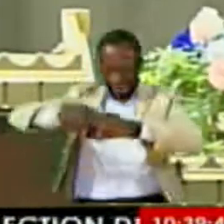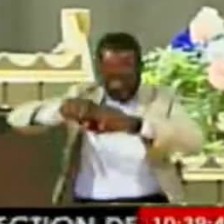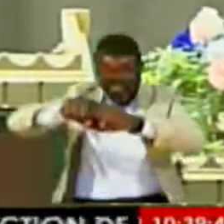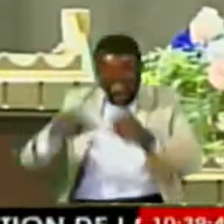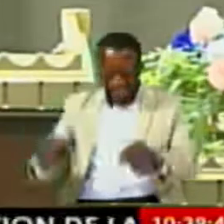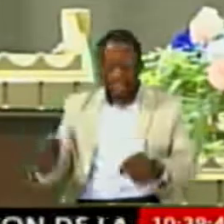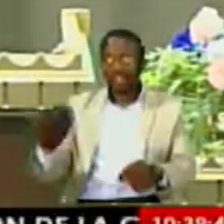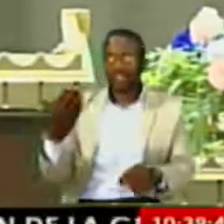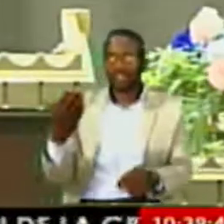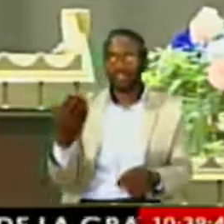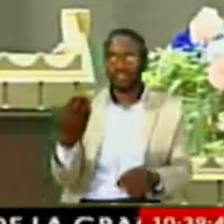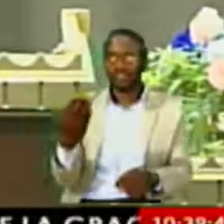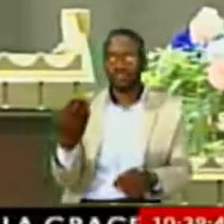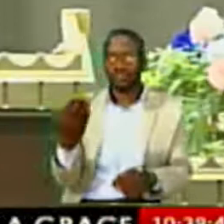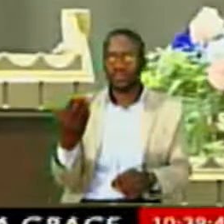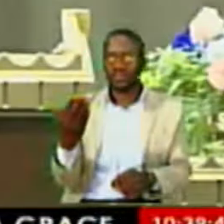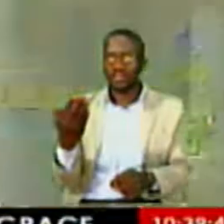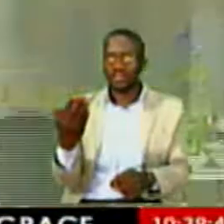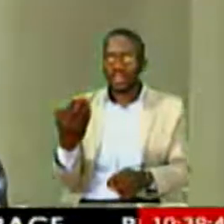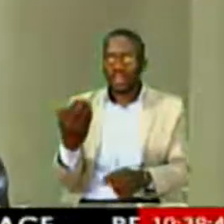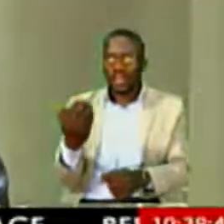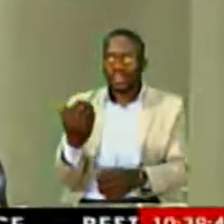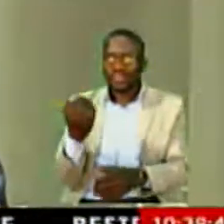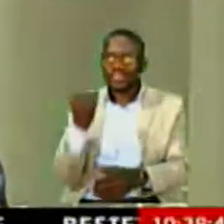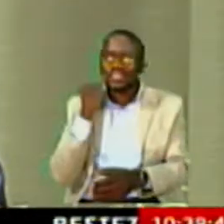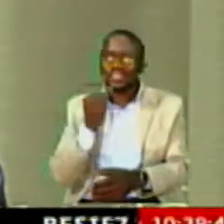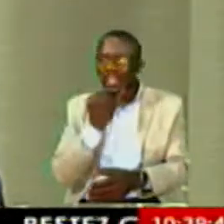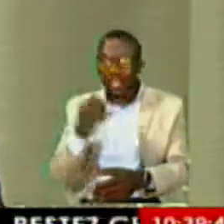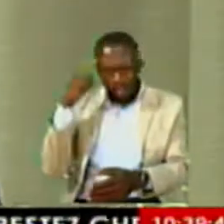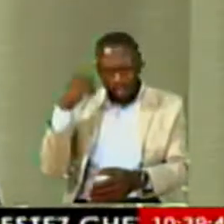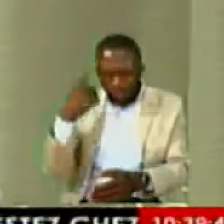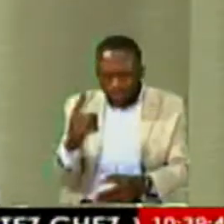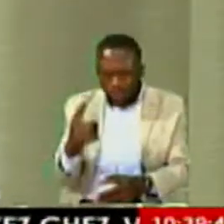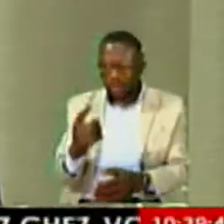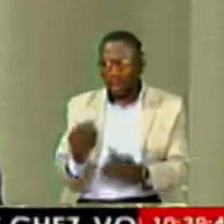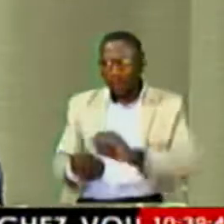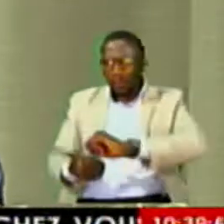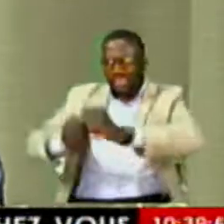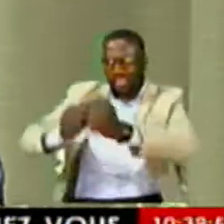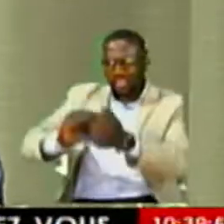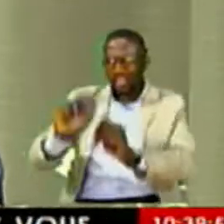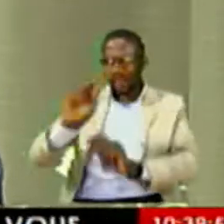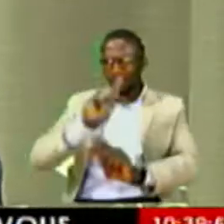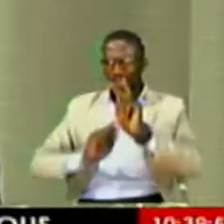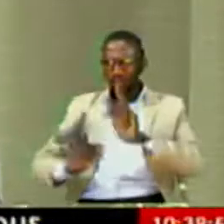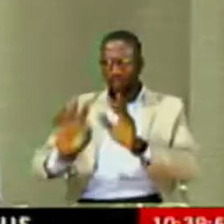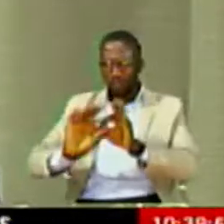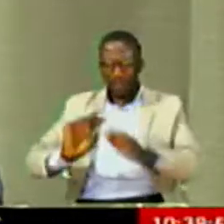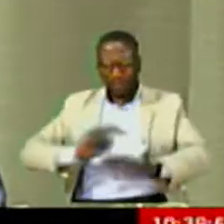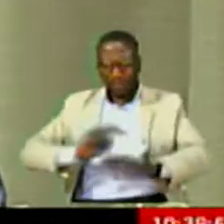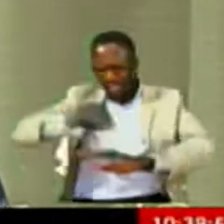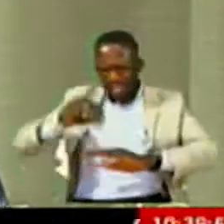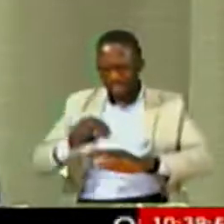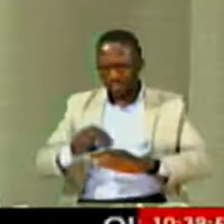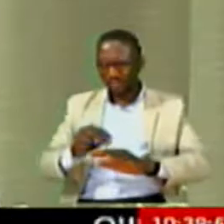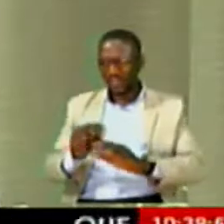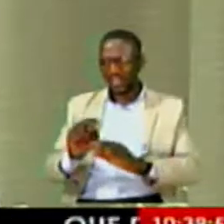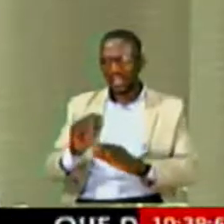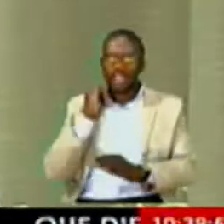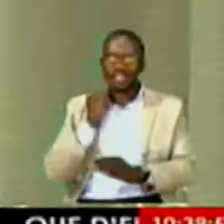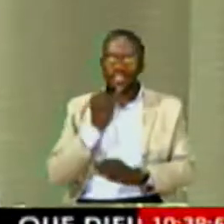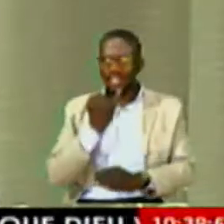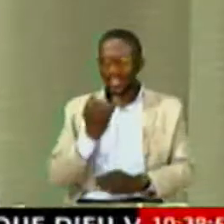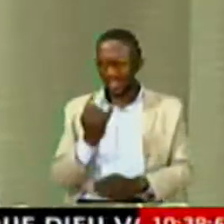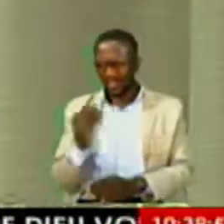Pour graffer les gens des nations. To engraft us, the people of nations. Amen. Israël était dans l'incrédulité. Israel was